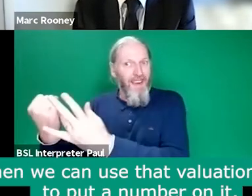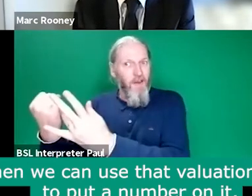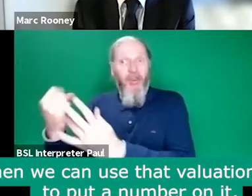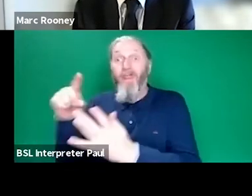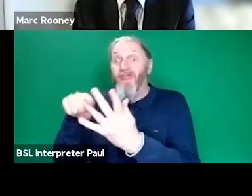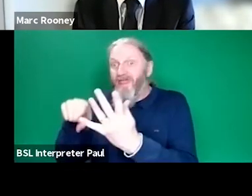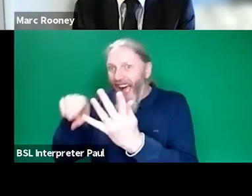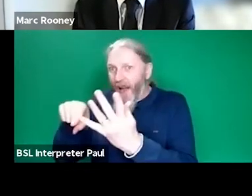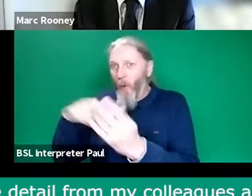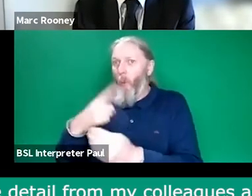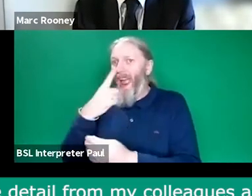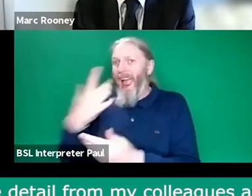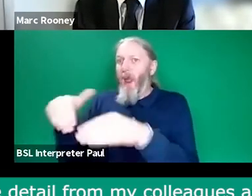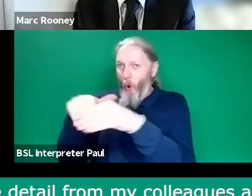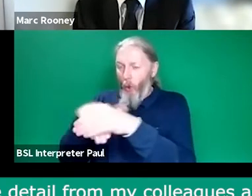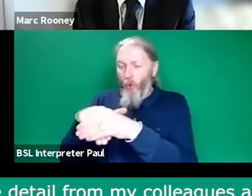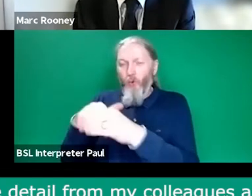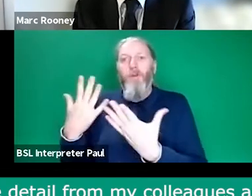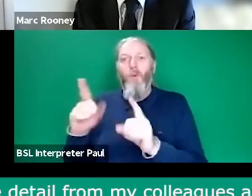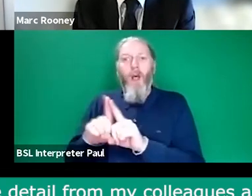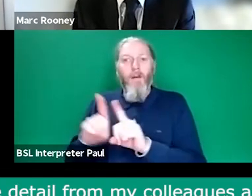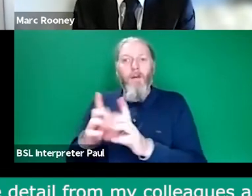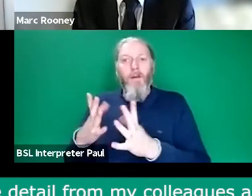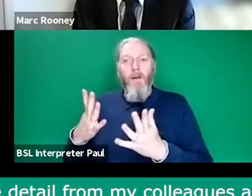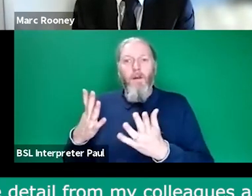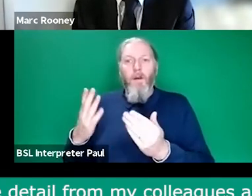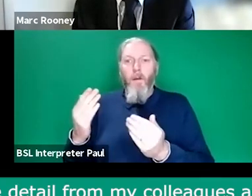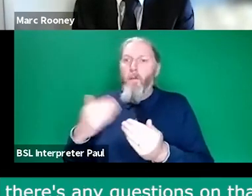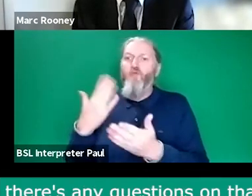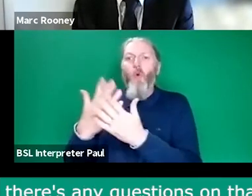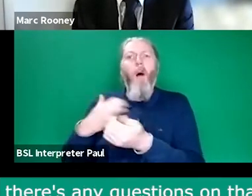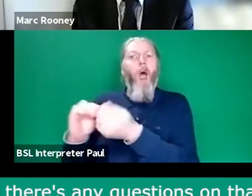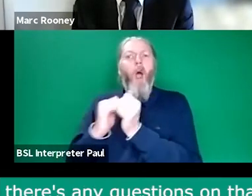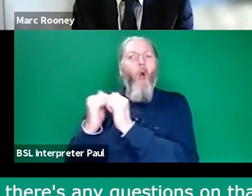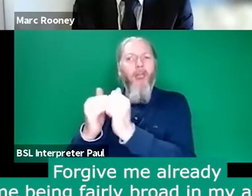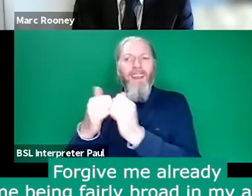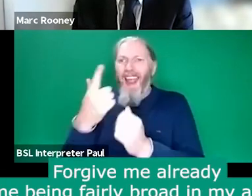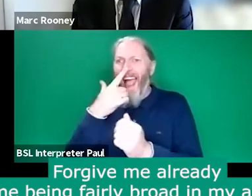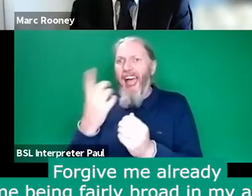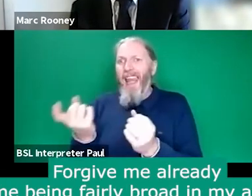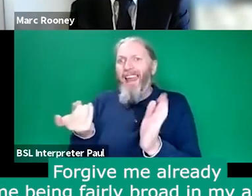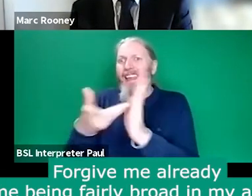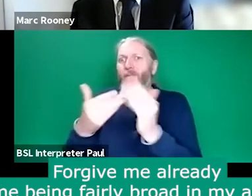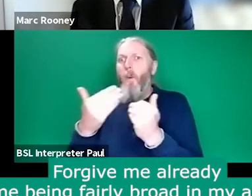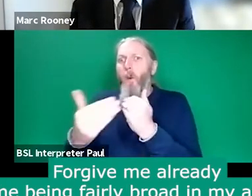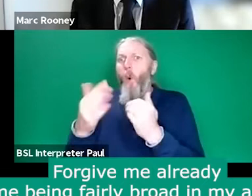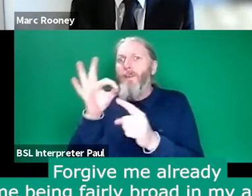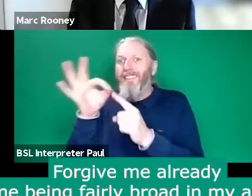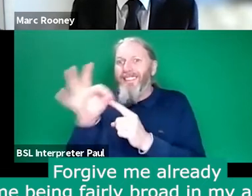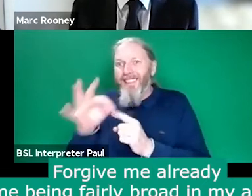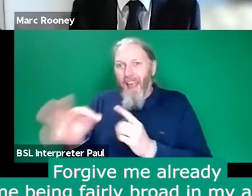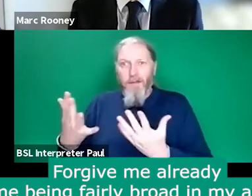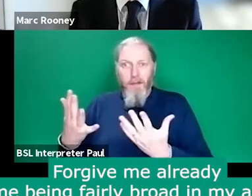kind of number on it. But more detail from my colleagues, and I hope if there's any questions on that, forgive me already for me being